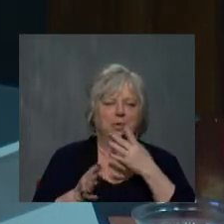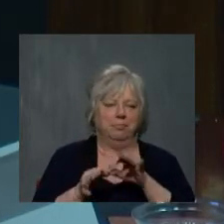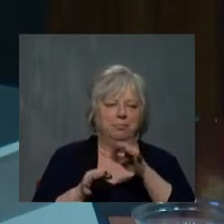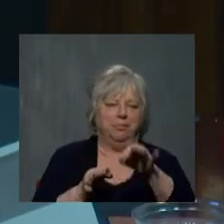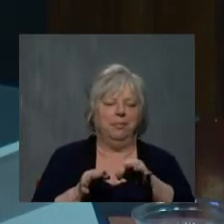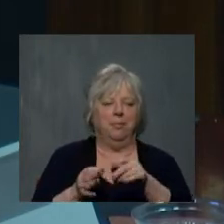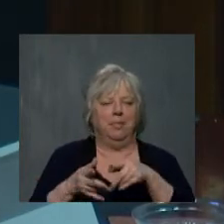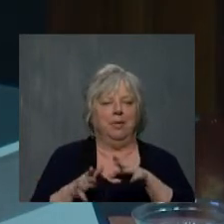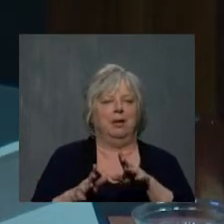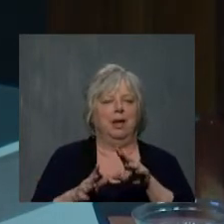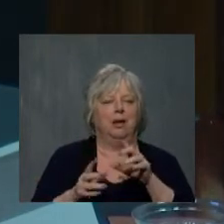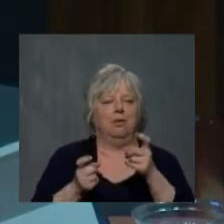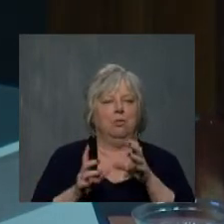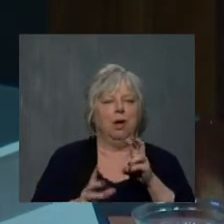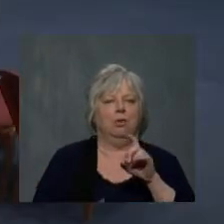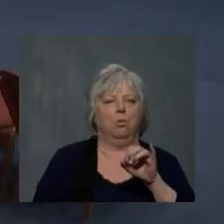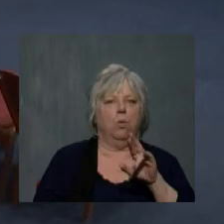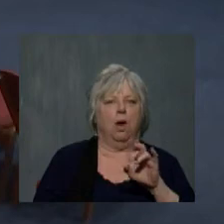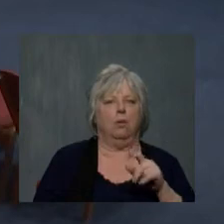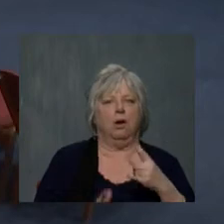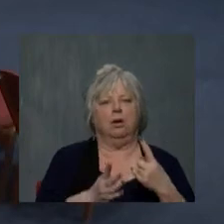this.